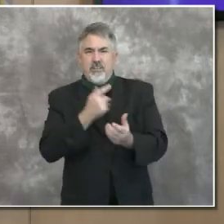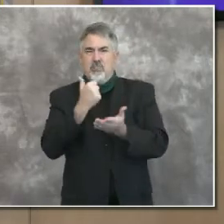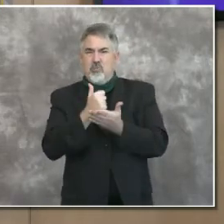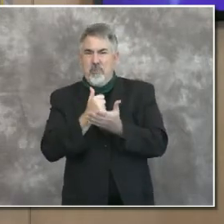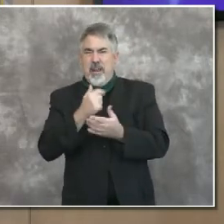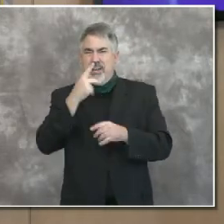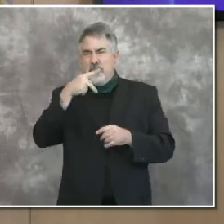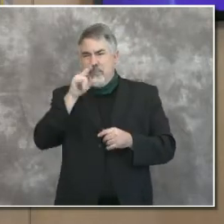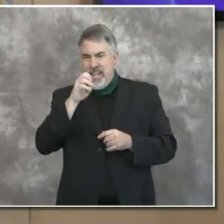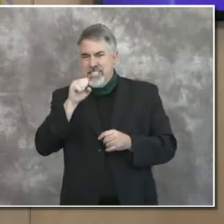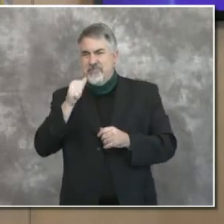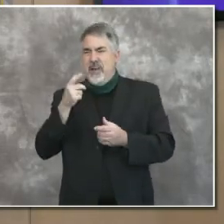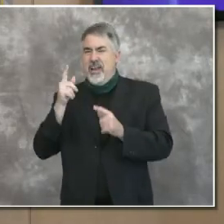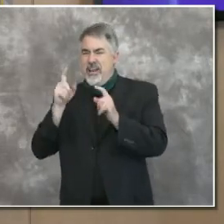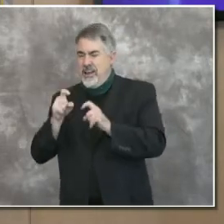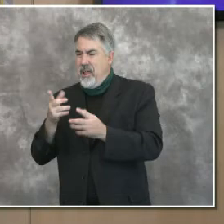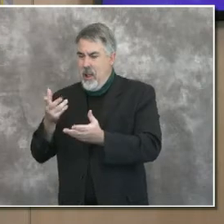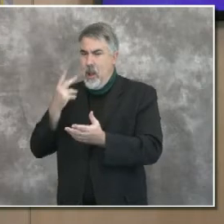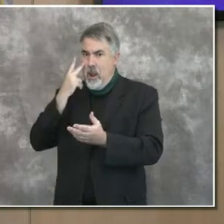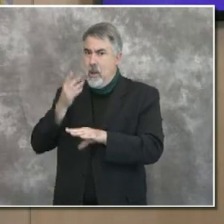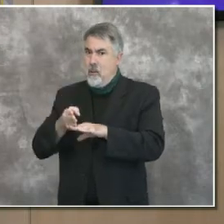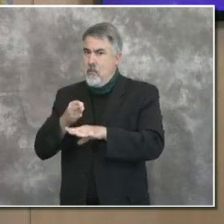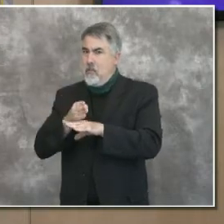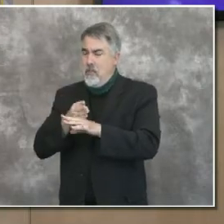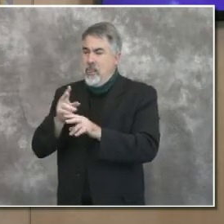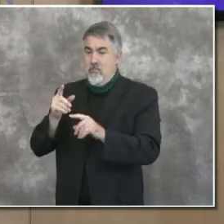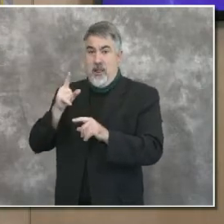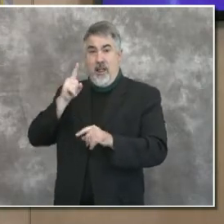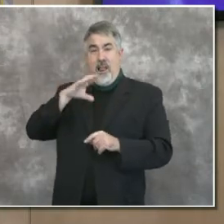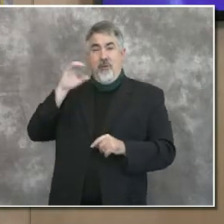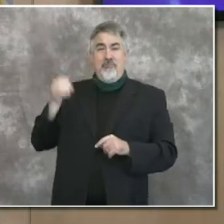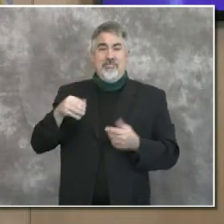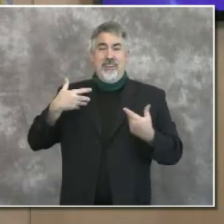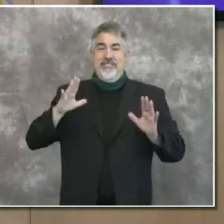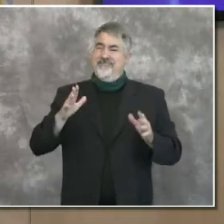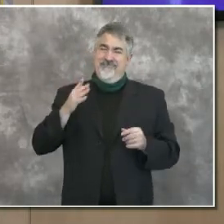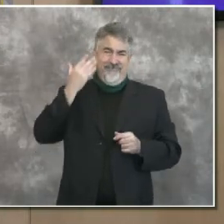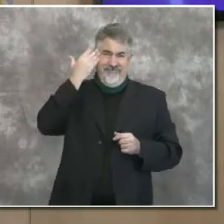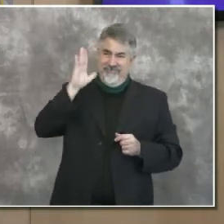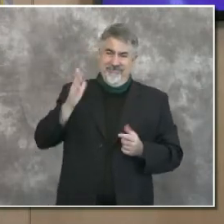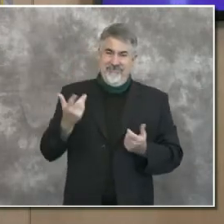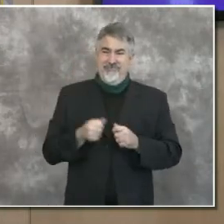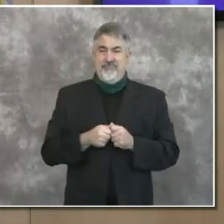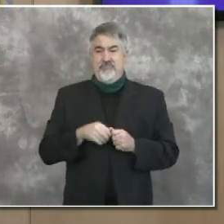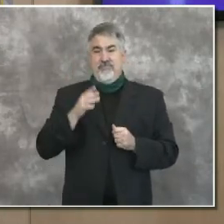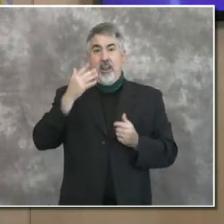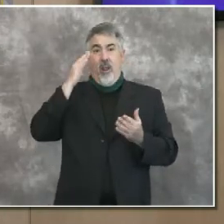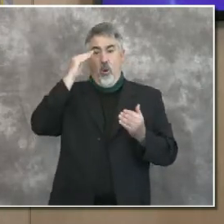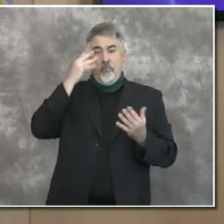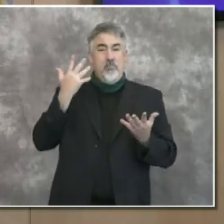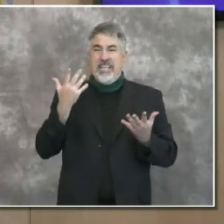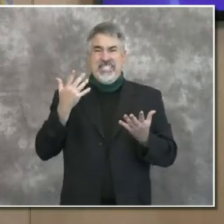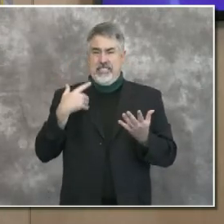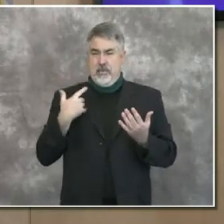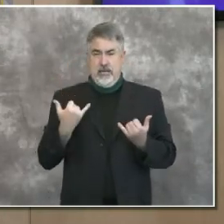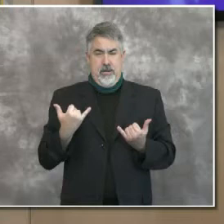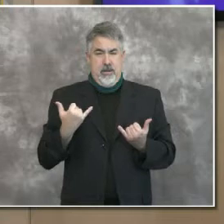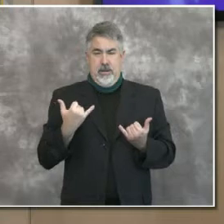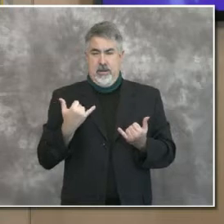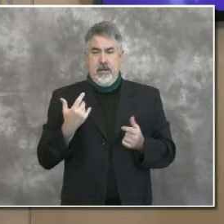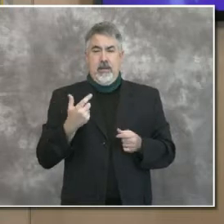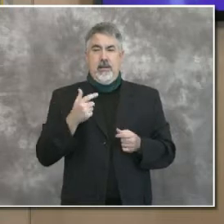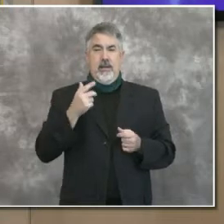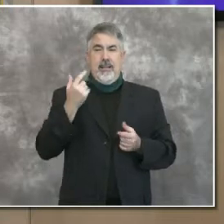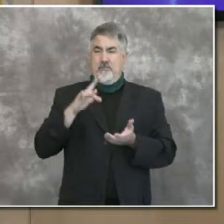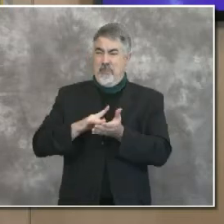promising potential. Our best hope remains non-pharmaceutical interventions, the